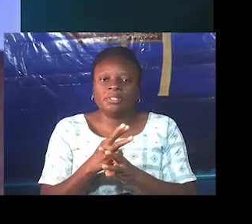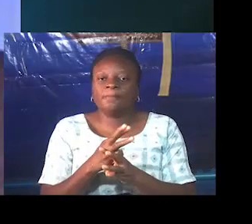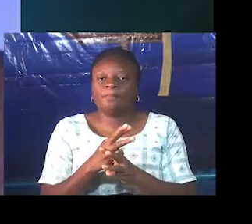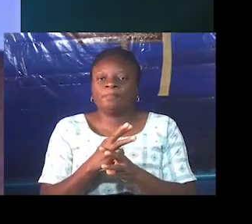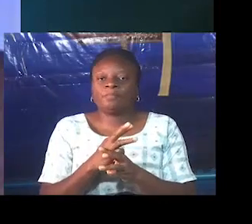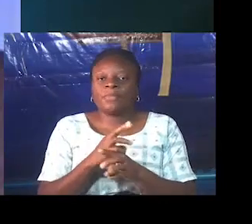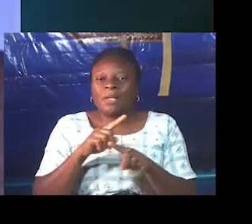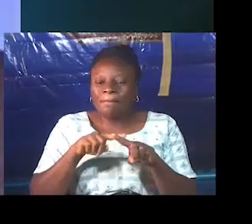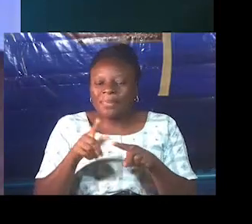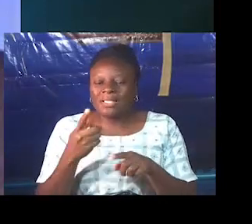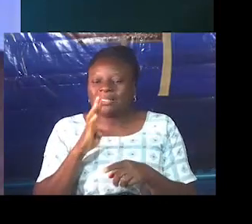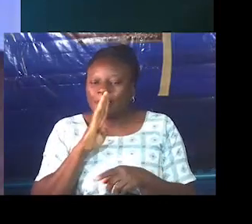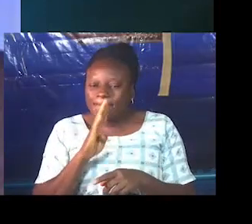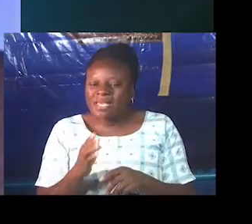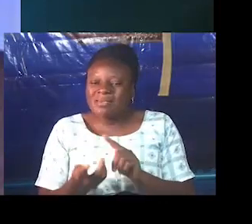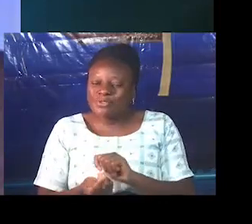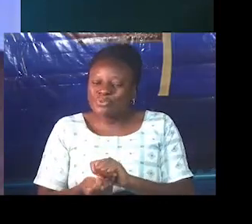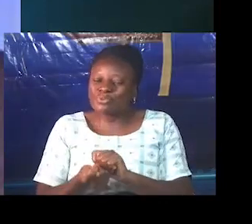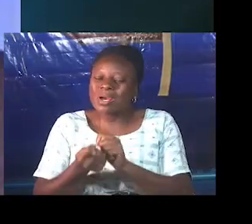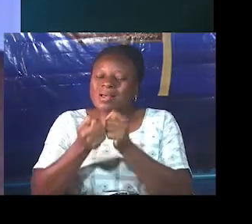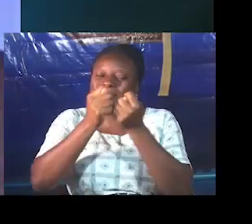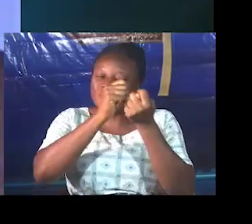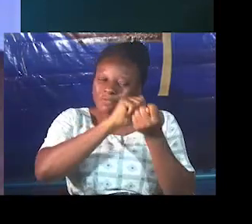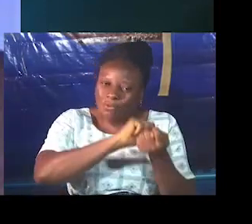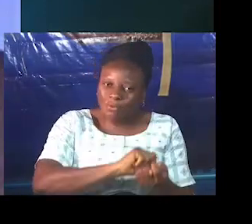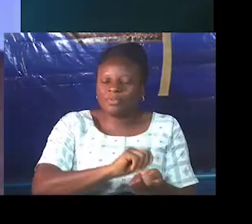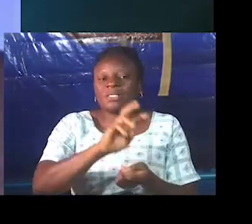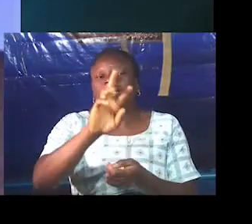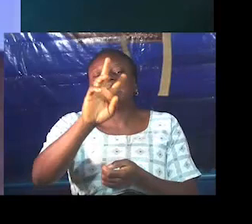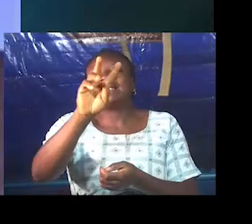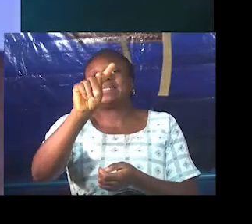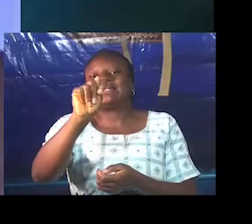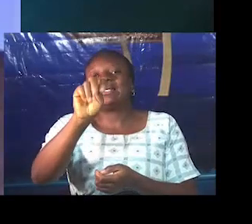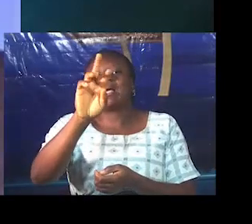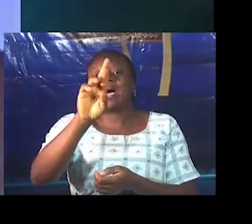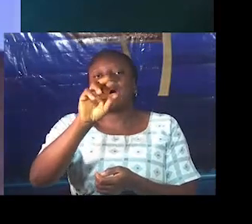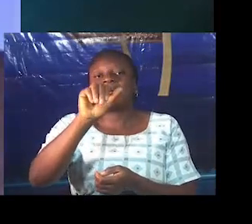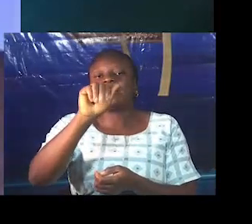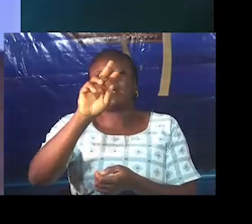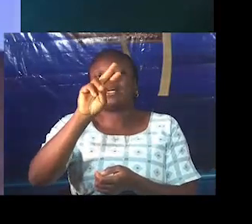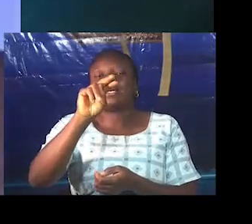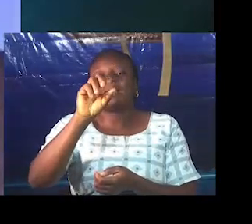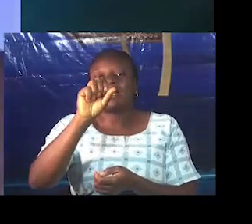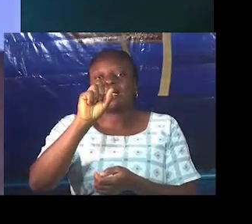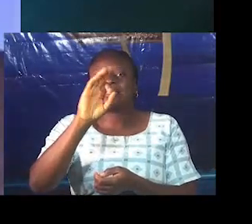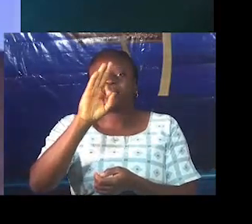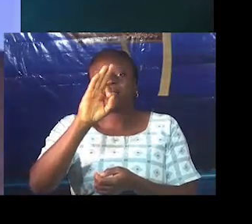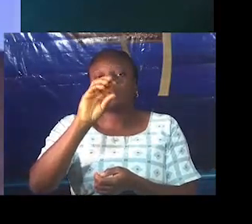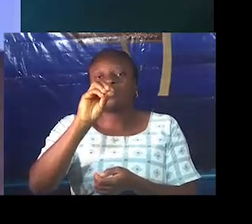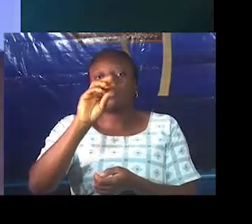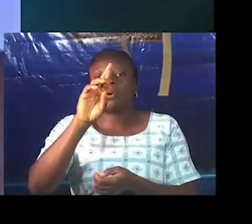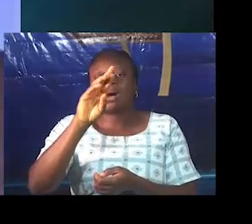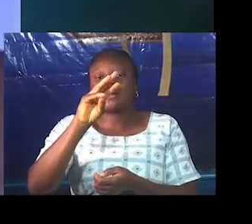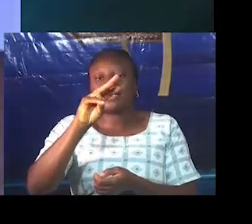By the renewing of your mind, that you may prove what is that good and acceptable